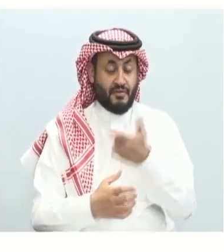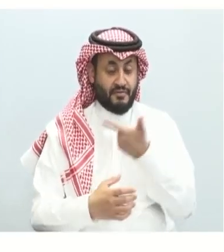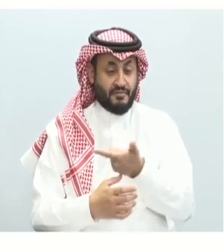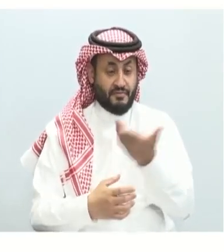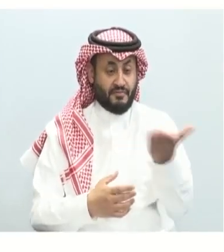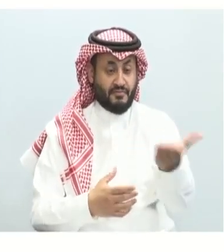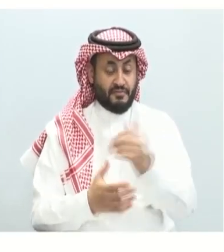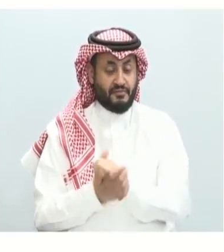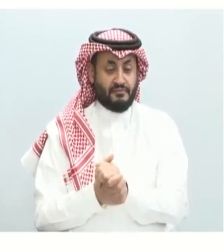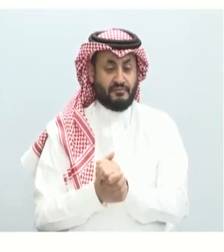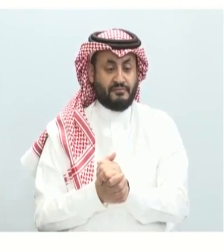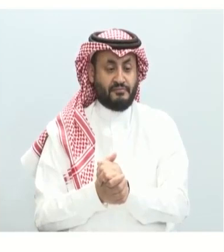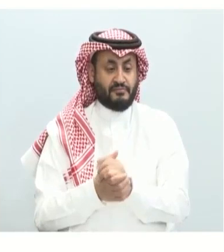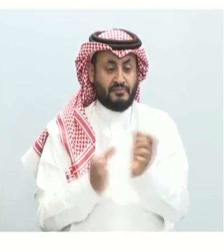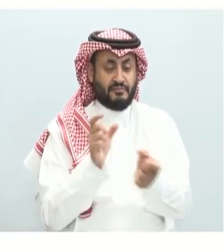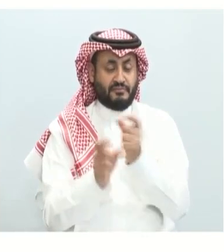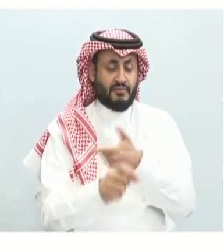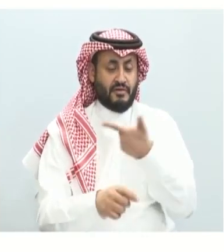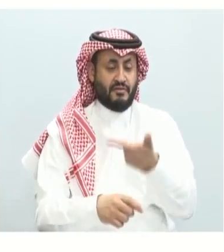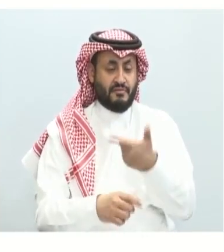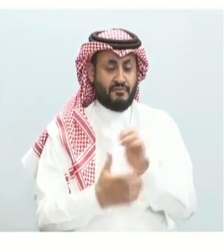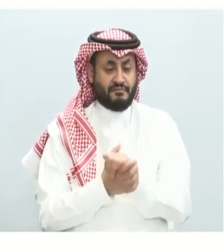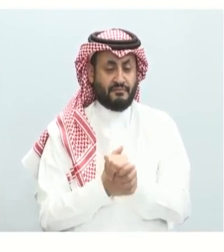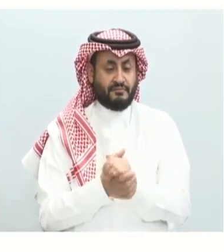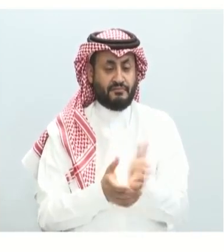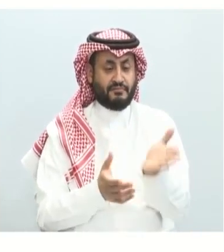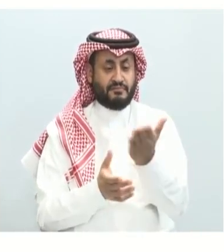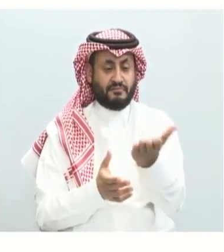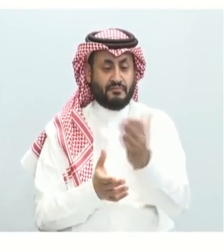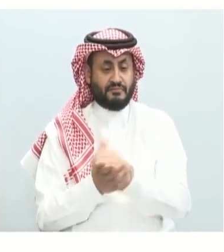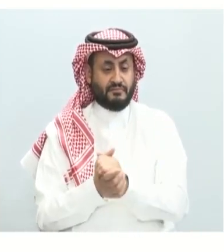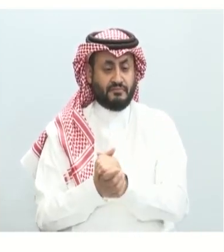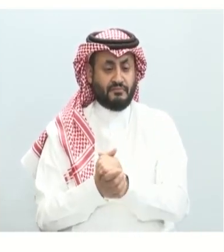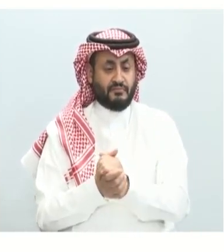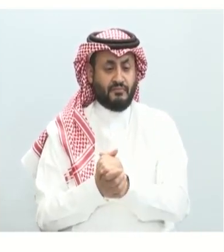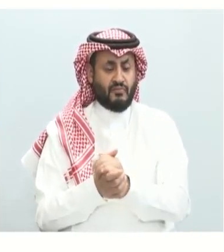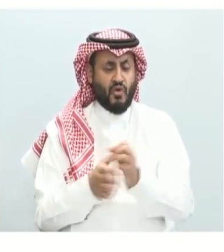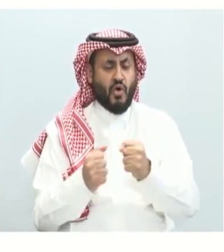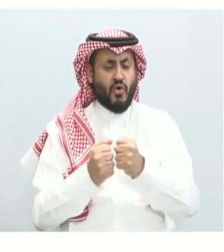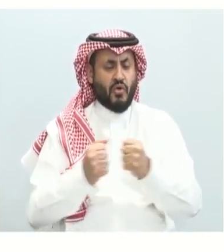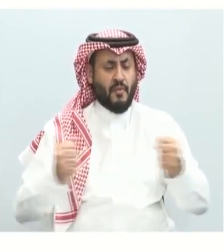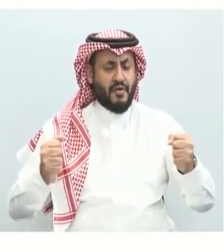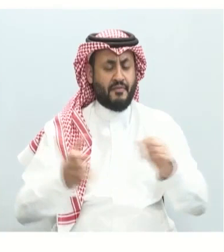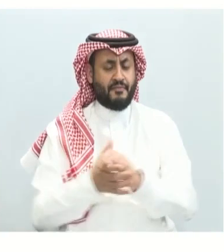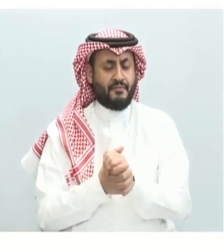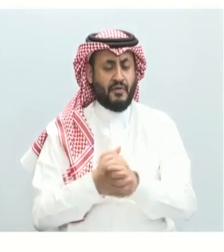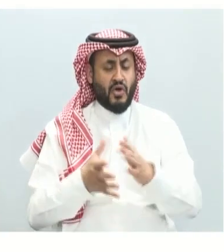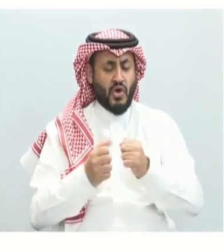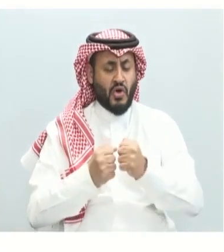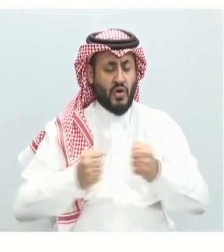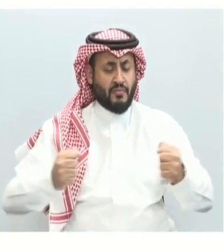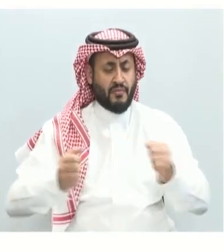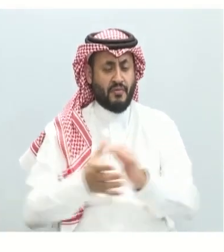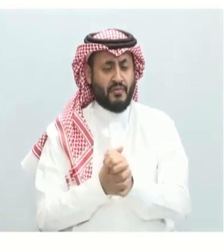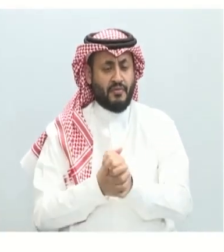is Tuesday, Tuesday. And the second word we have here to talk